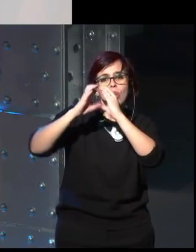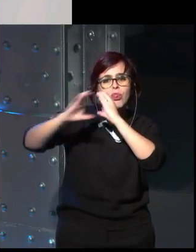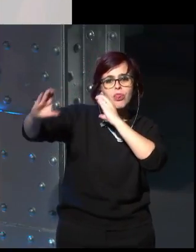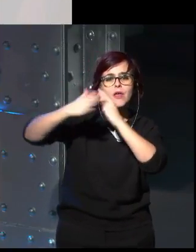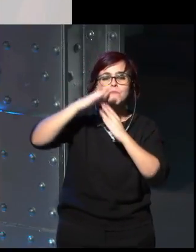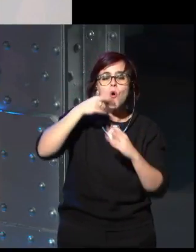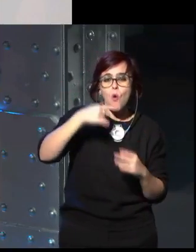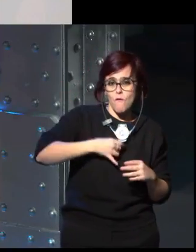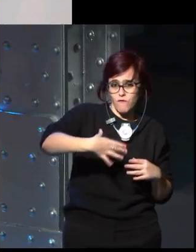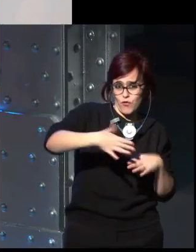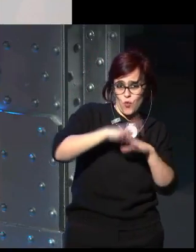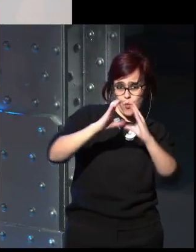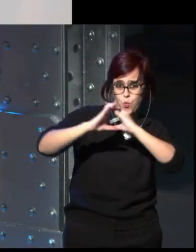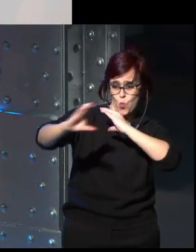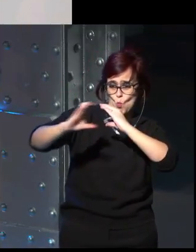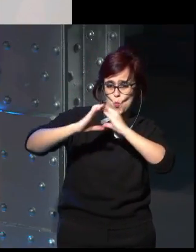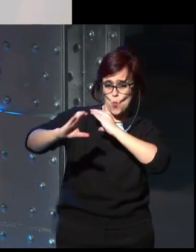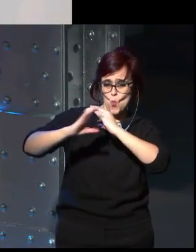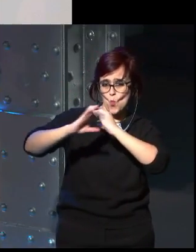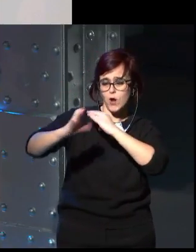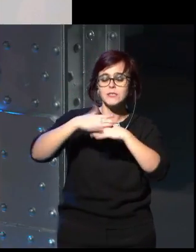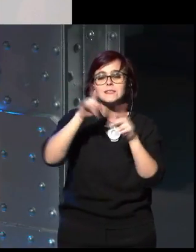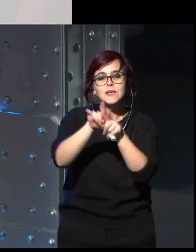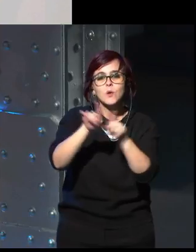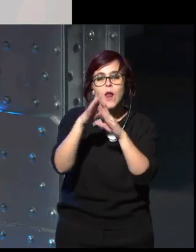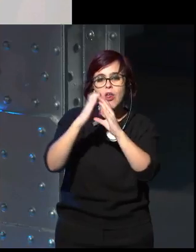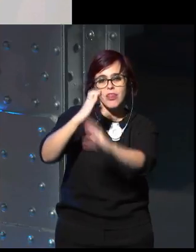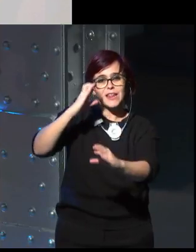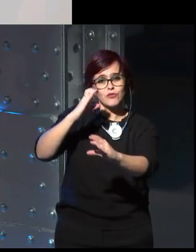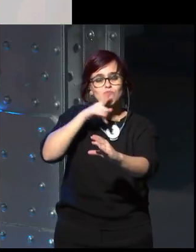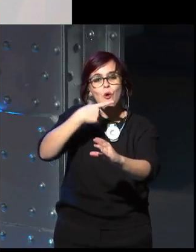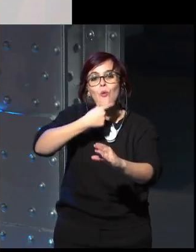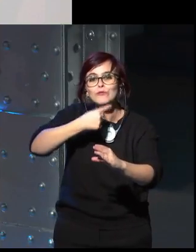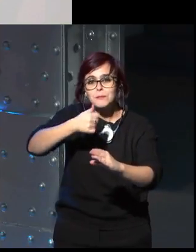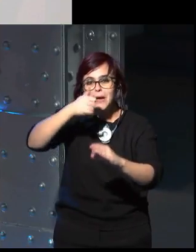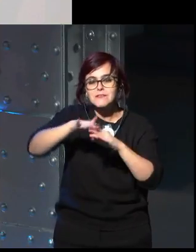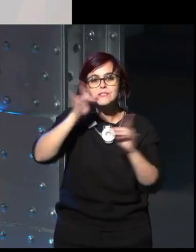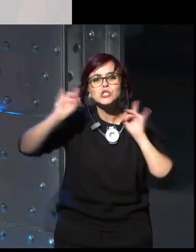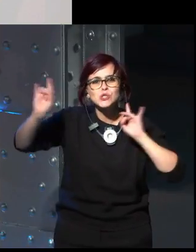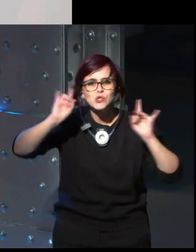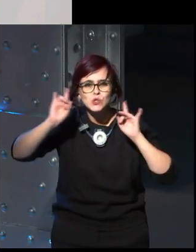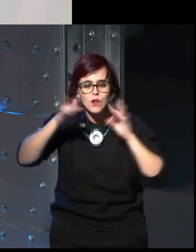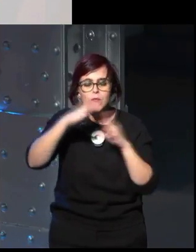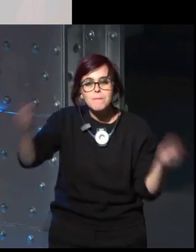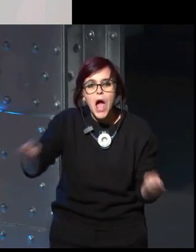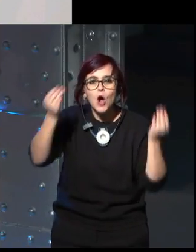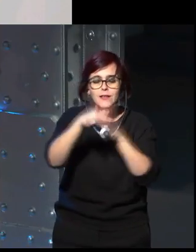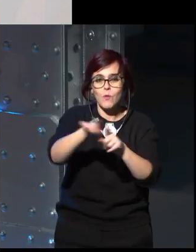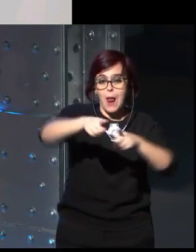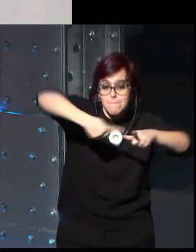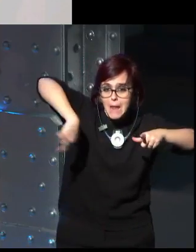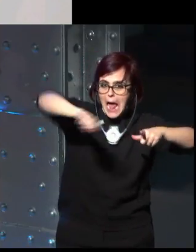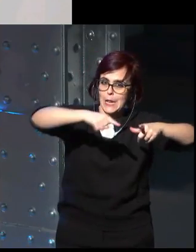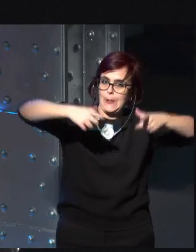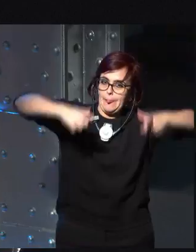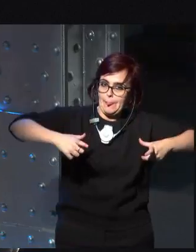attempts to keep the cylinder format going. He thought because cylinders sounded better, people would like them rather than discs. Discs, however, were more convenient and cheaper